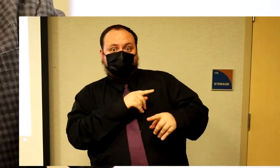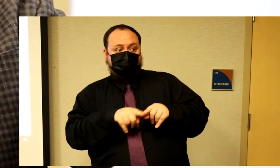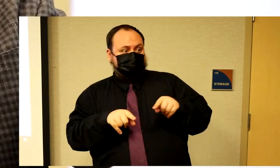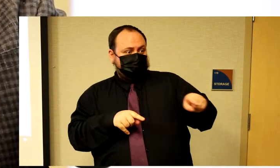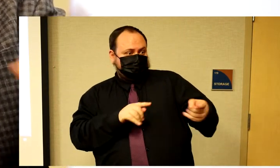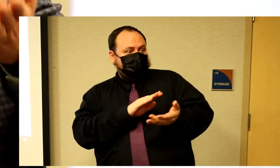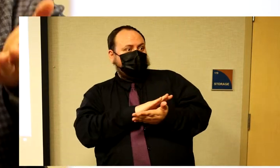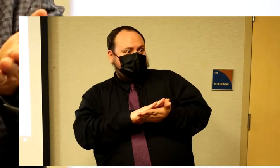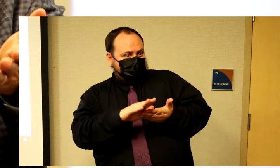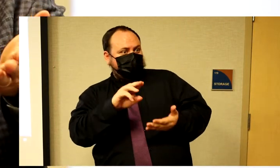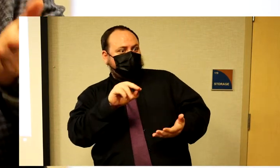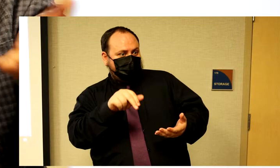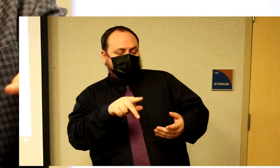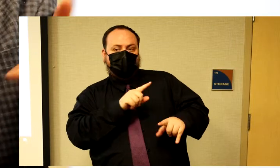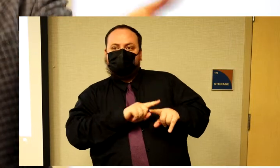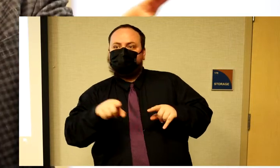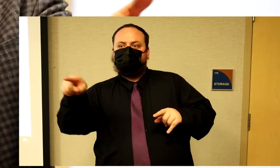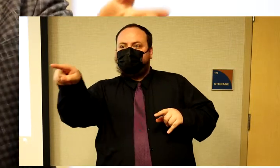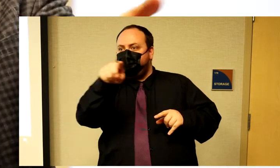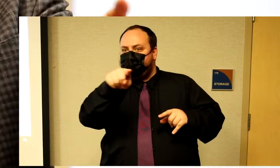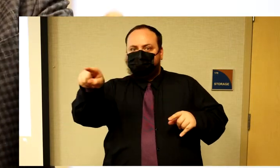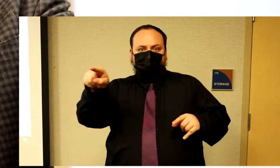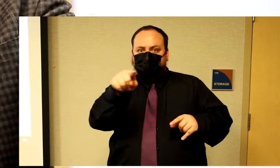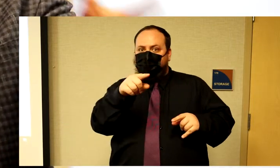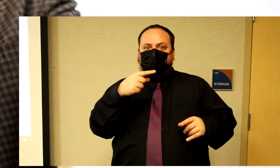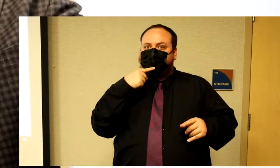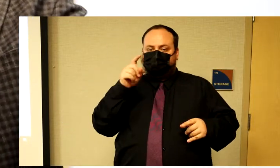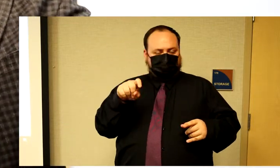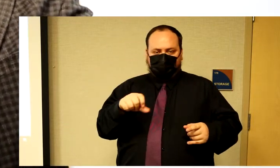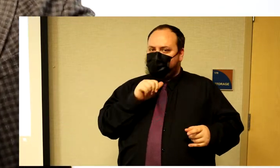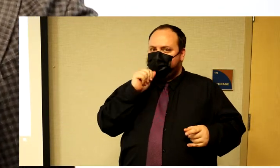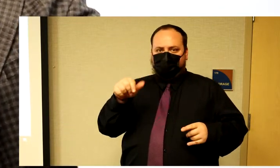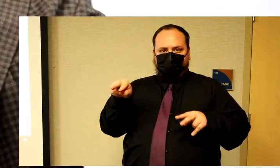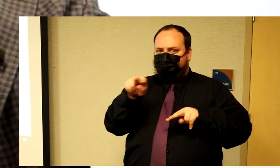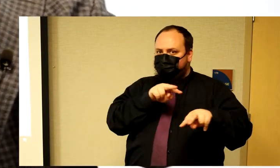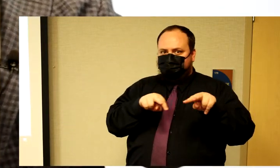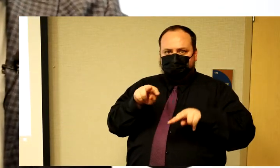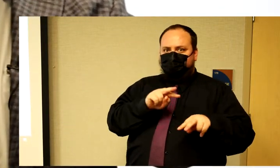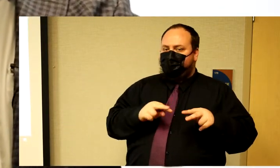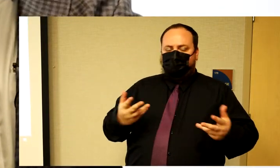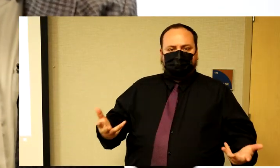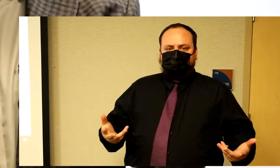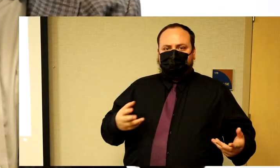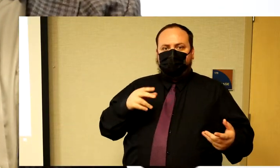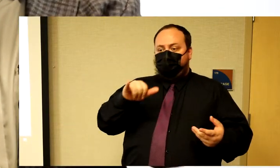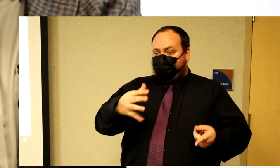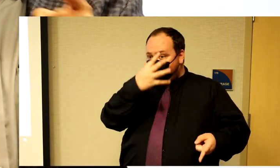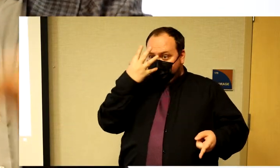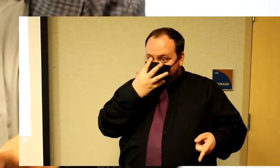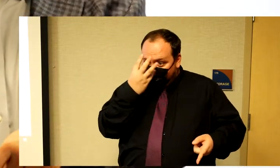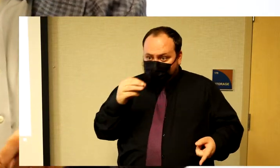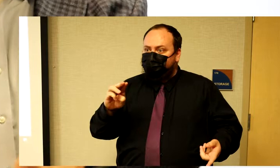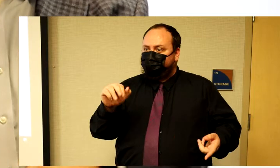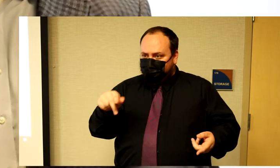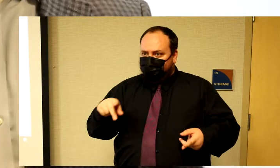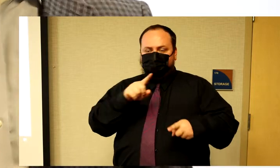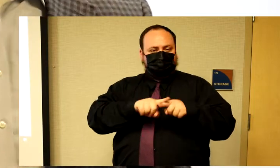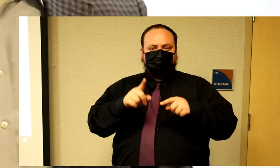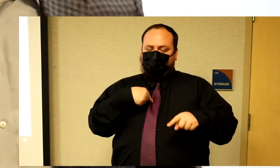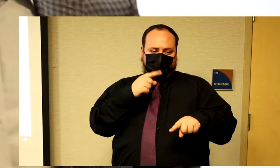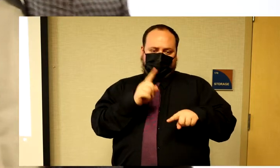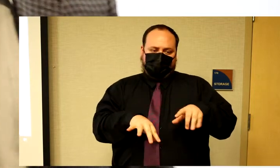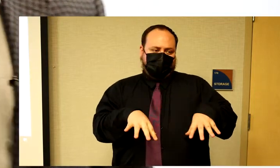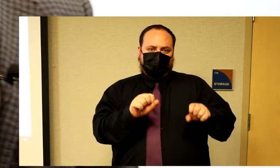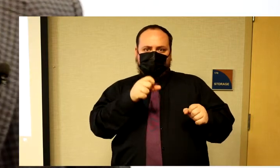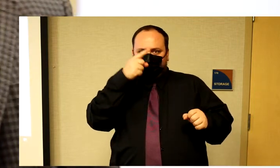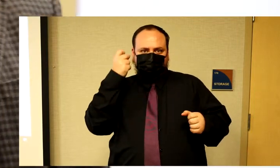nice map, but unfortunately, board, you shouldn't, well, actually, county council would tell you, your council would tell you, that's a beautiful map, but just, you can't adopt that because we didn't